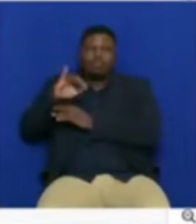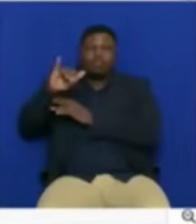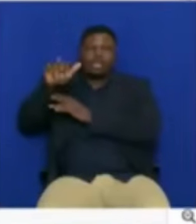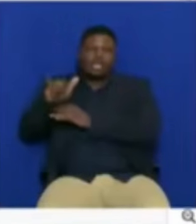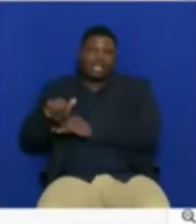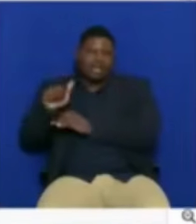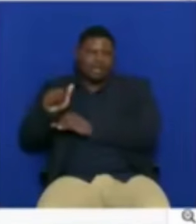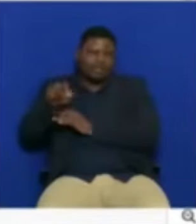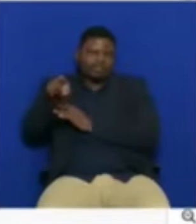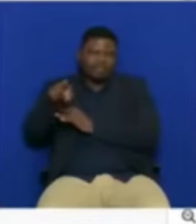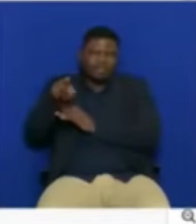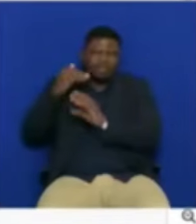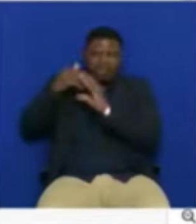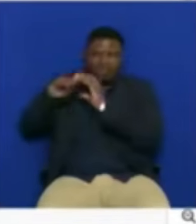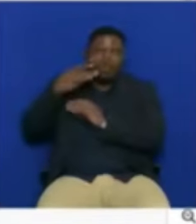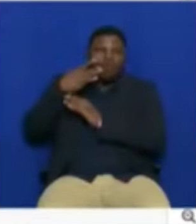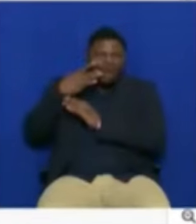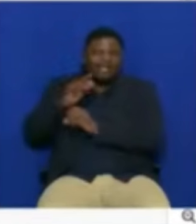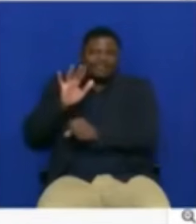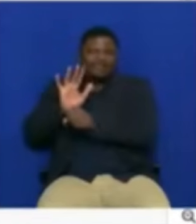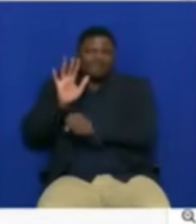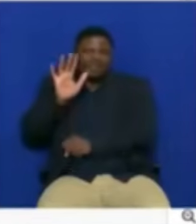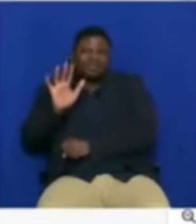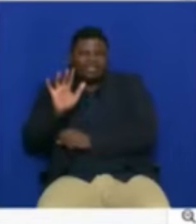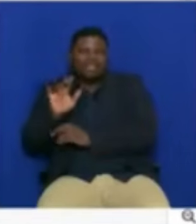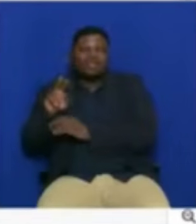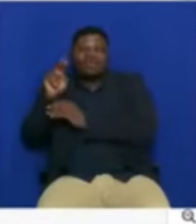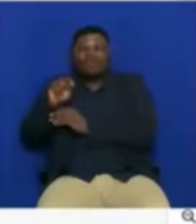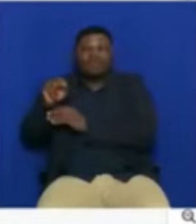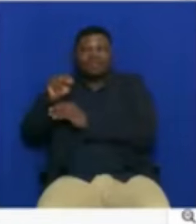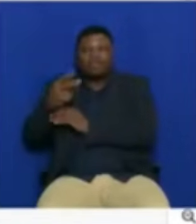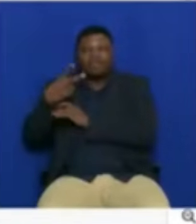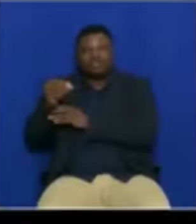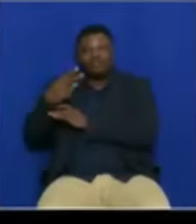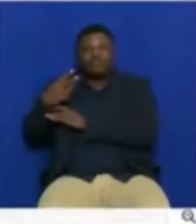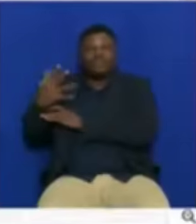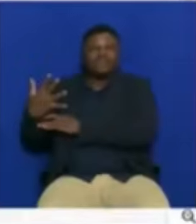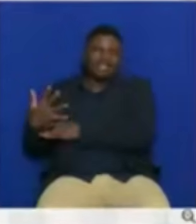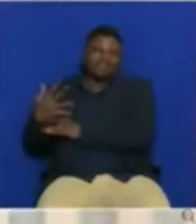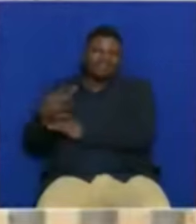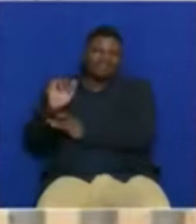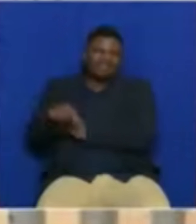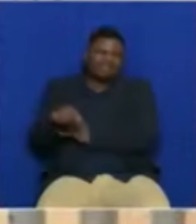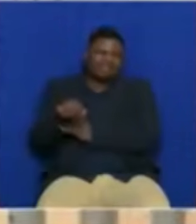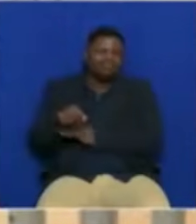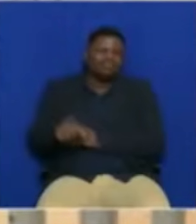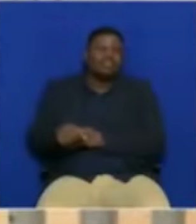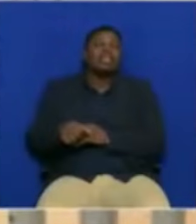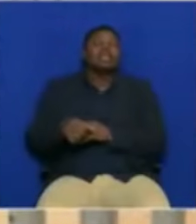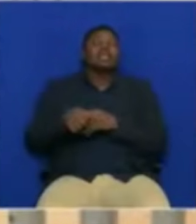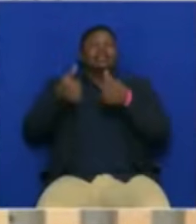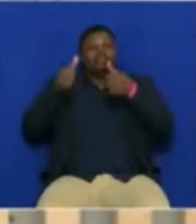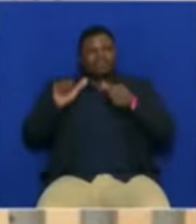2025 with no comments. And then the third signature is once again overleaf at page 288.